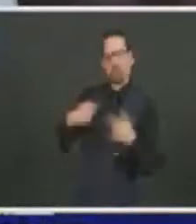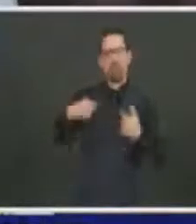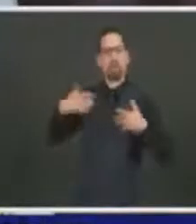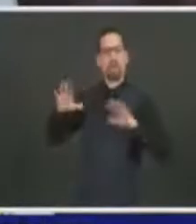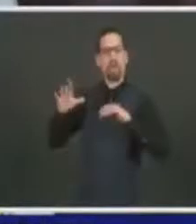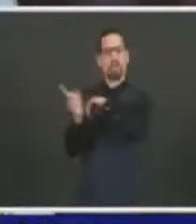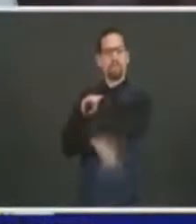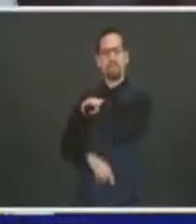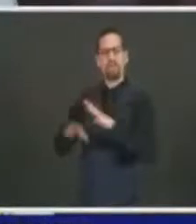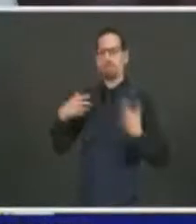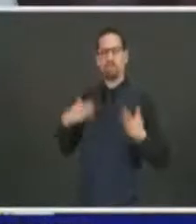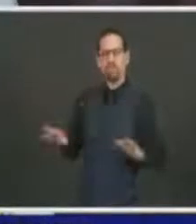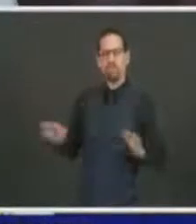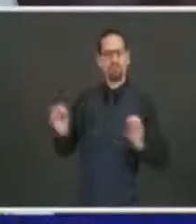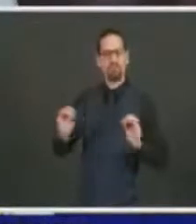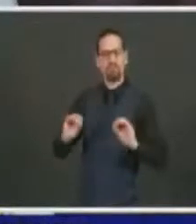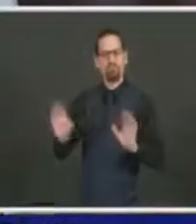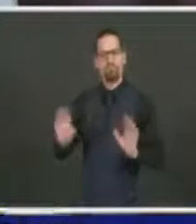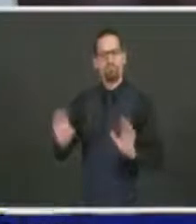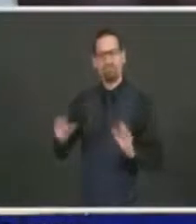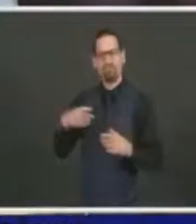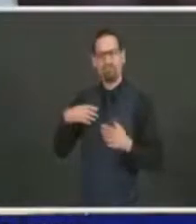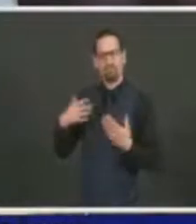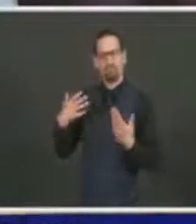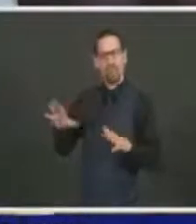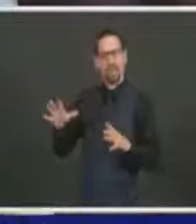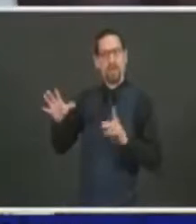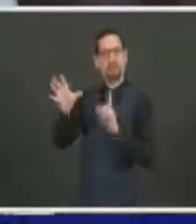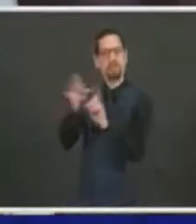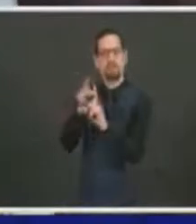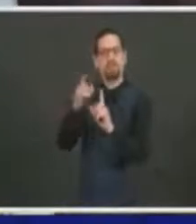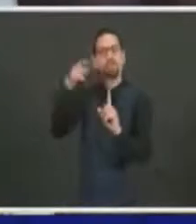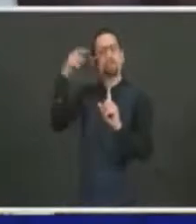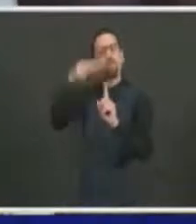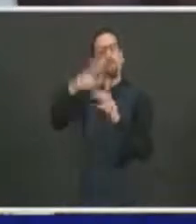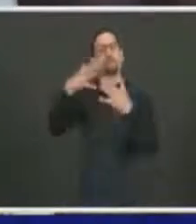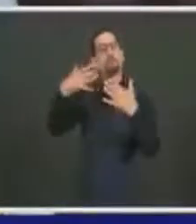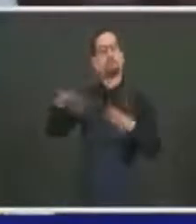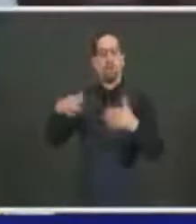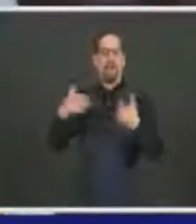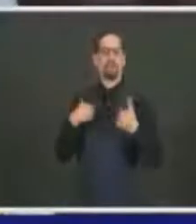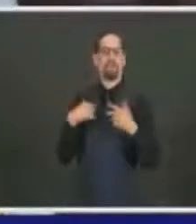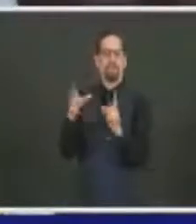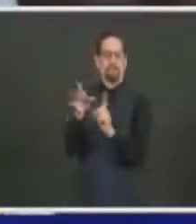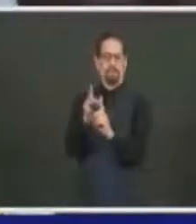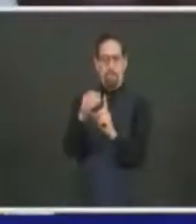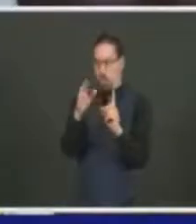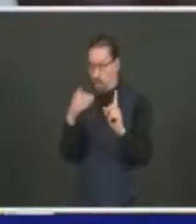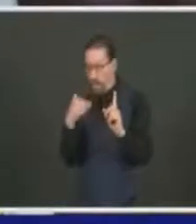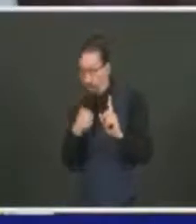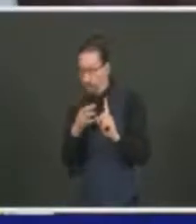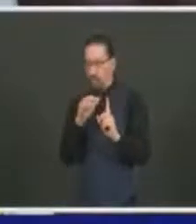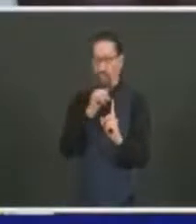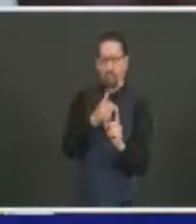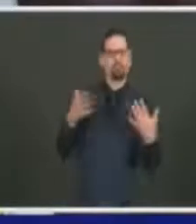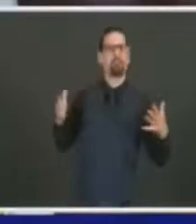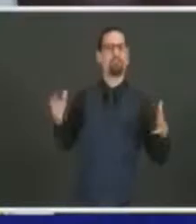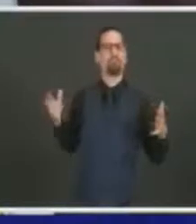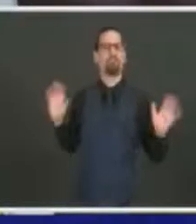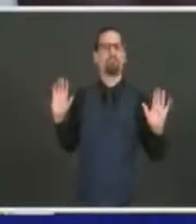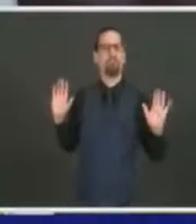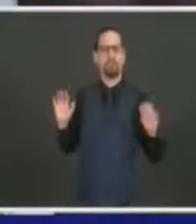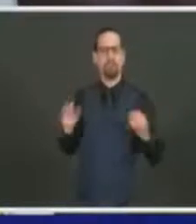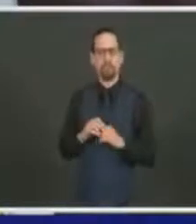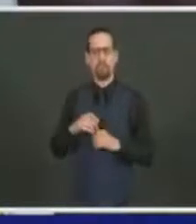negative. So if we know for sure they're negative, then they don't have to be quarantined. And so the short answer is yes, but we're also trying